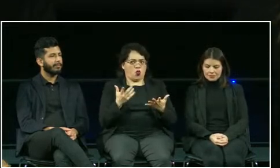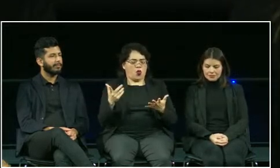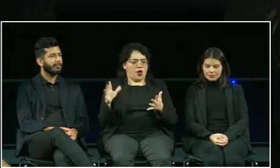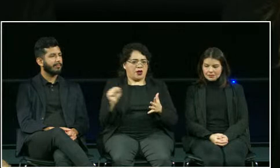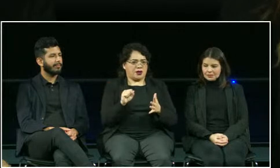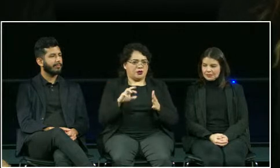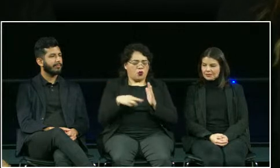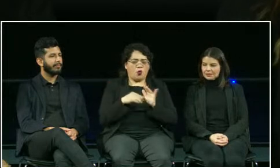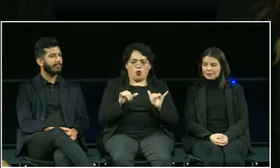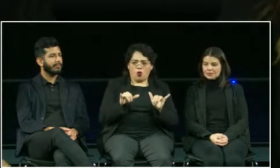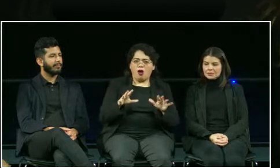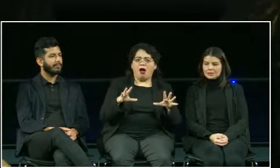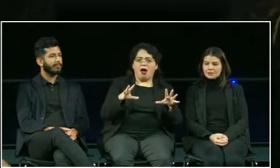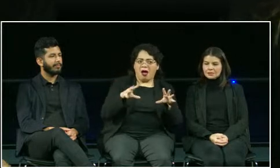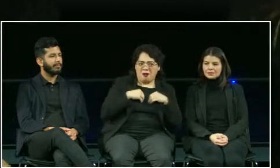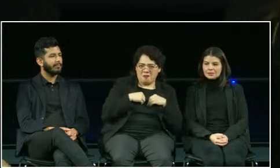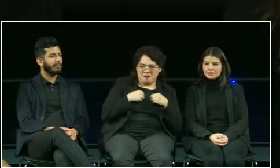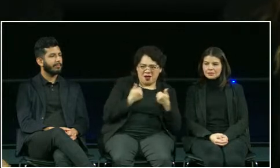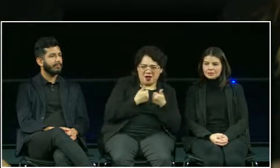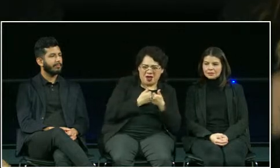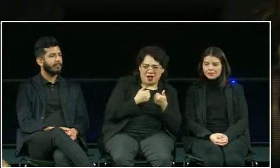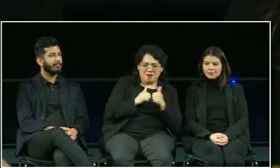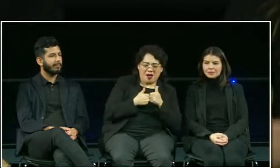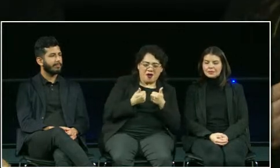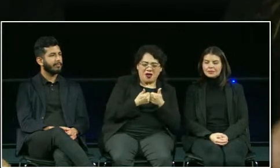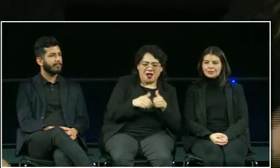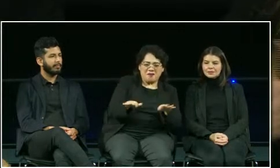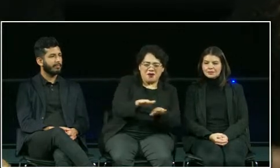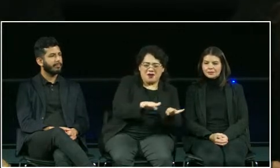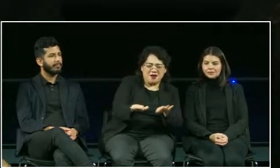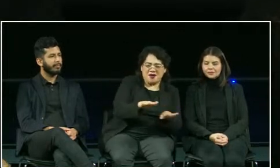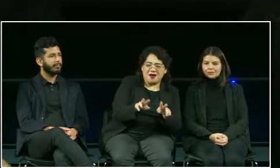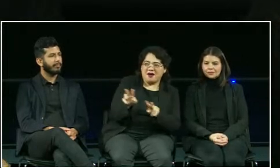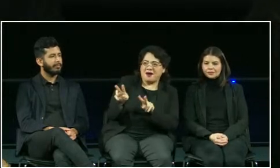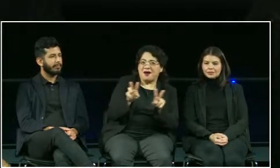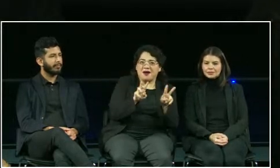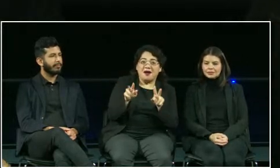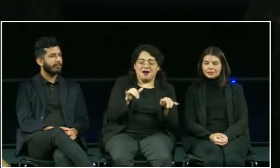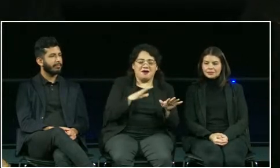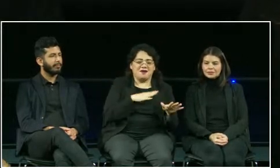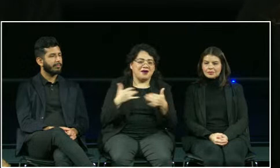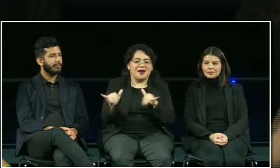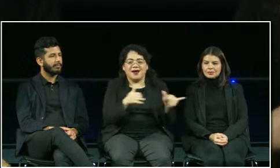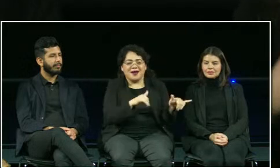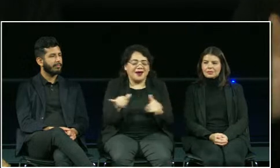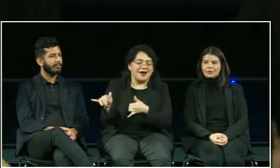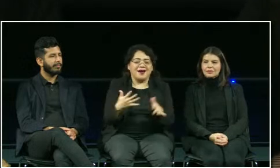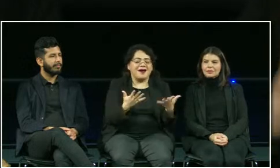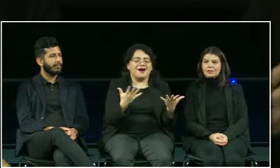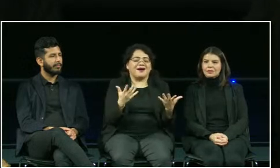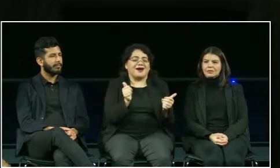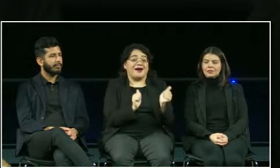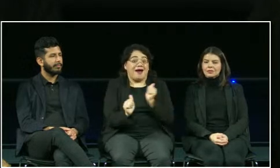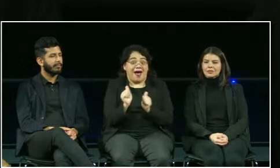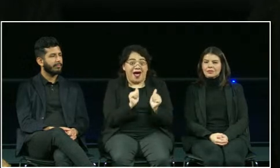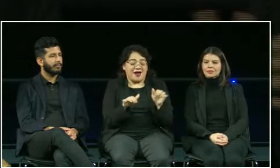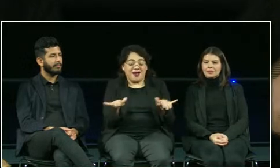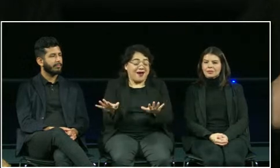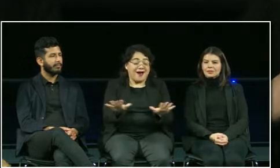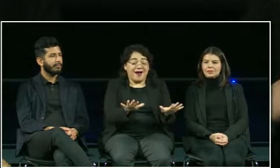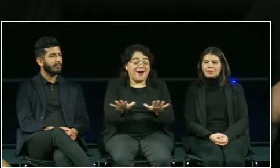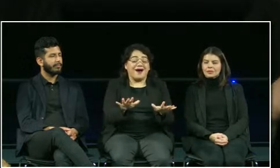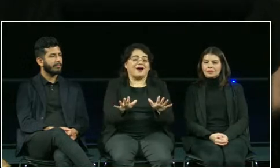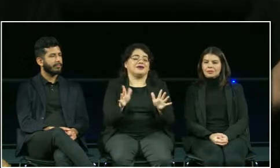game. And I think also in this little movie we did it possible to